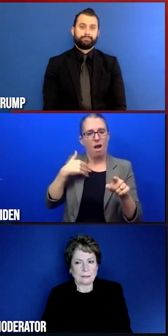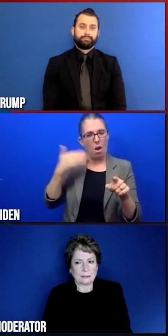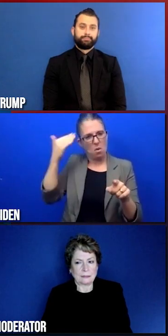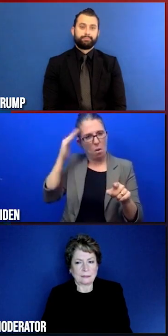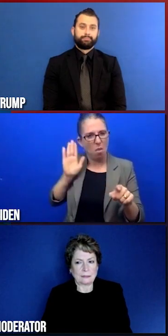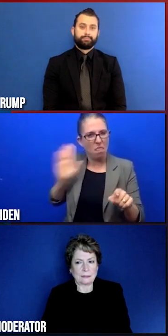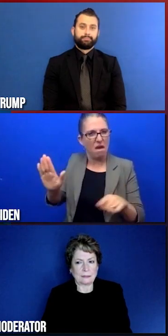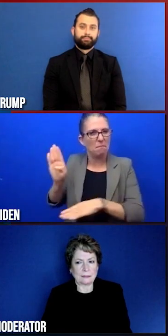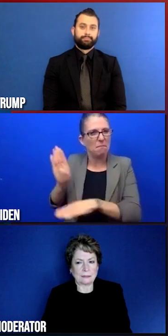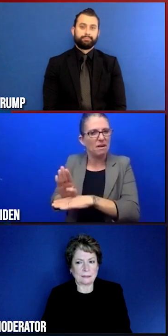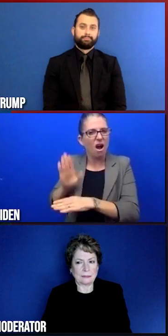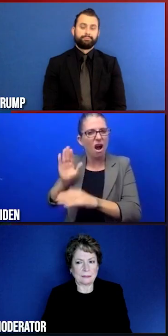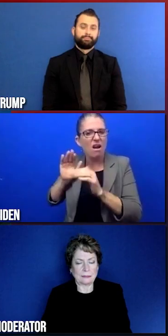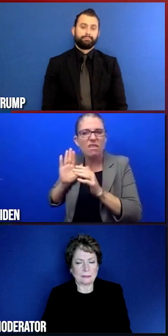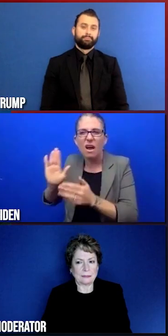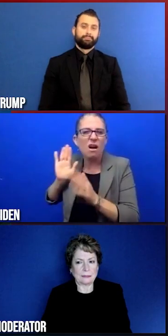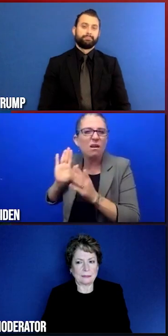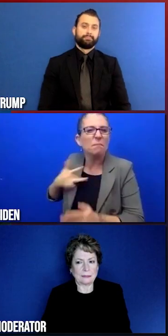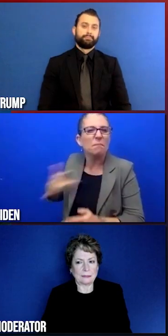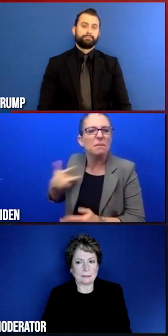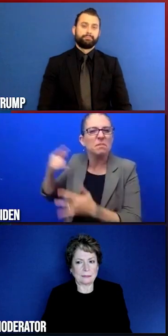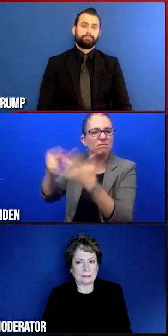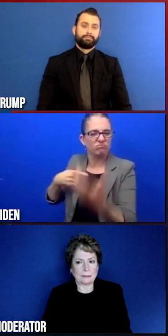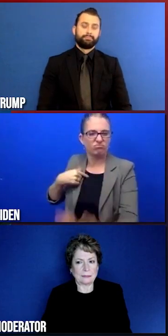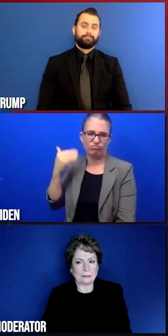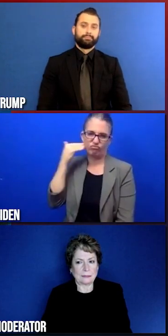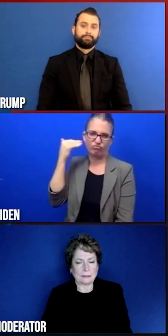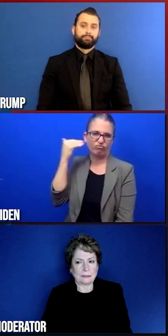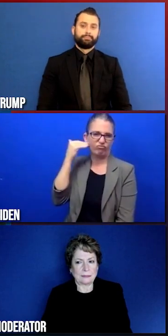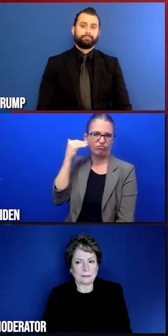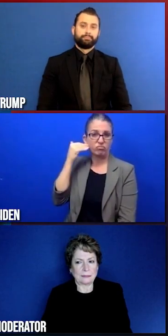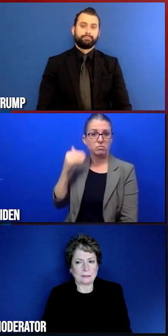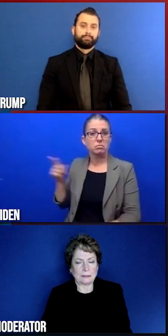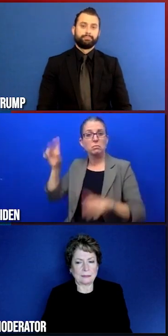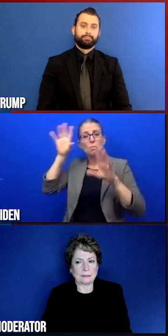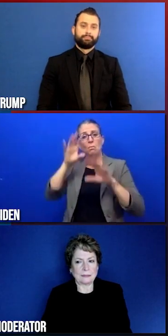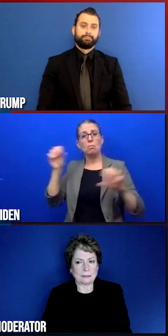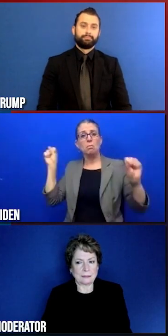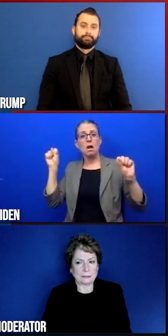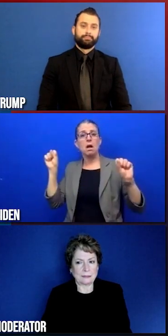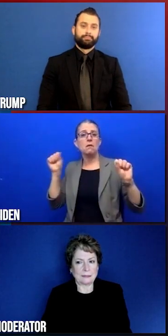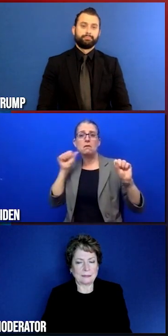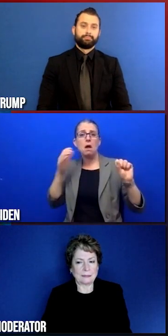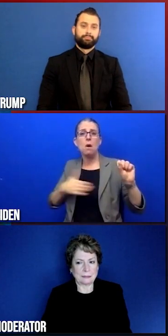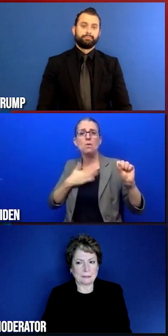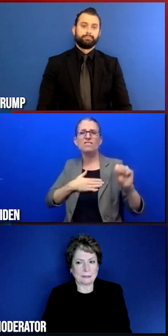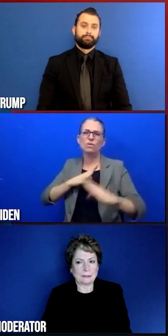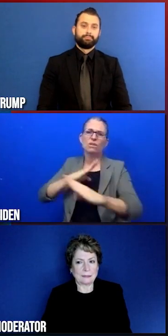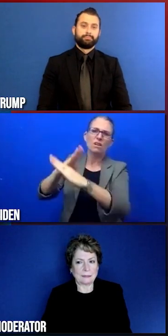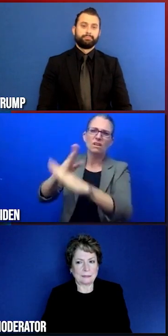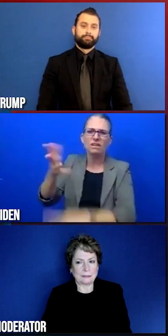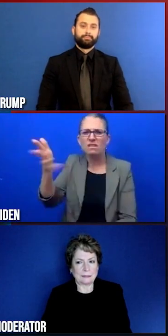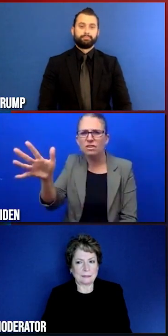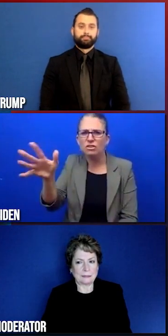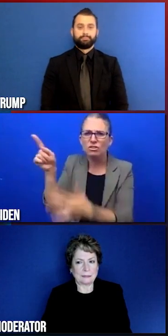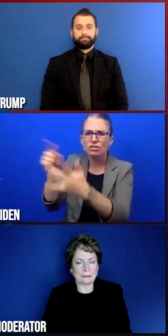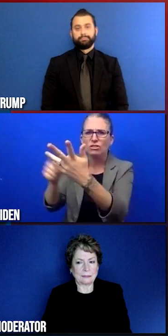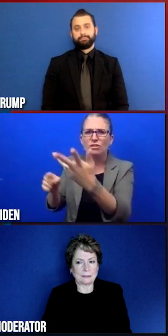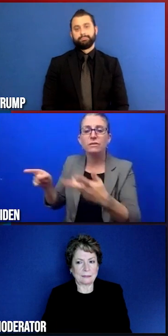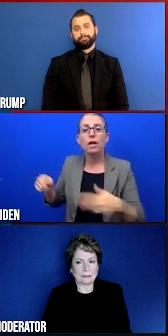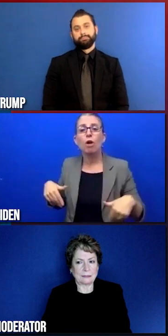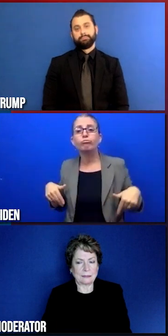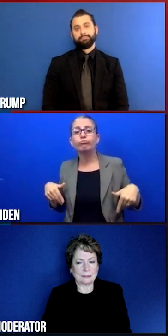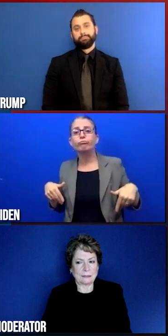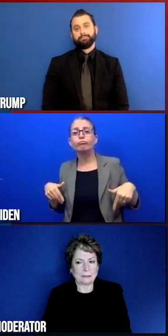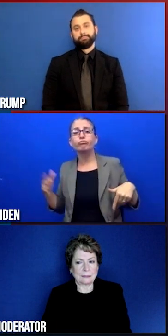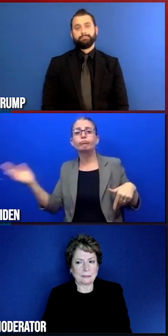this president is unwilling to take on Putin when he's actually paying bounties to kill American soldiers in Afghanistan, when he's